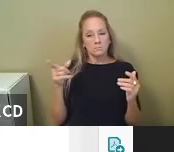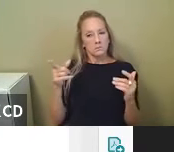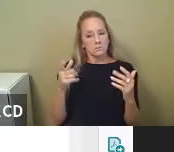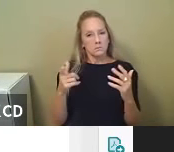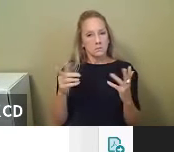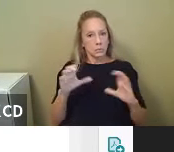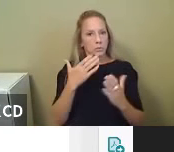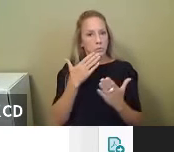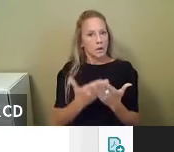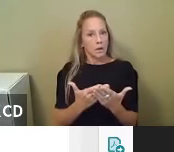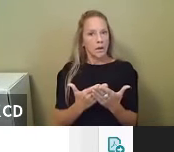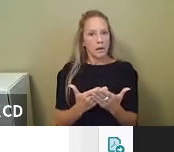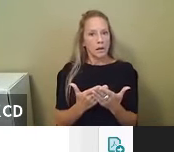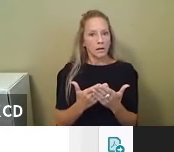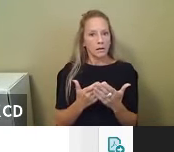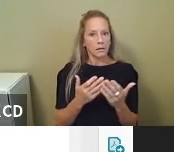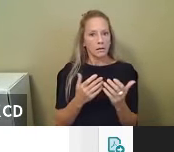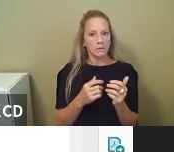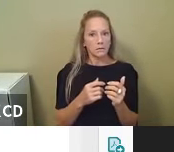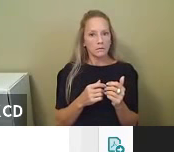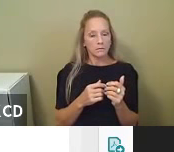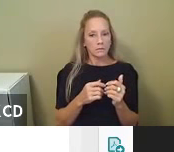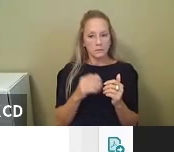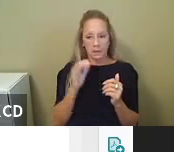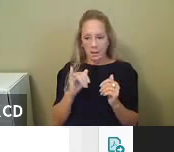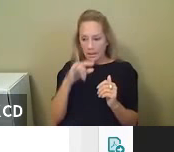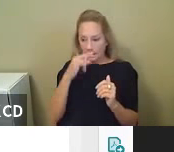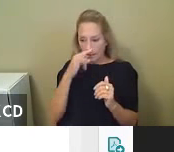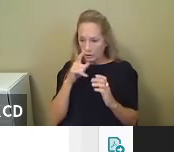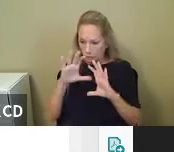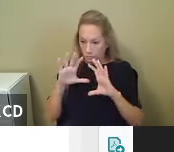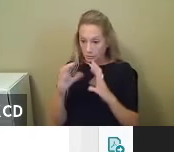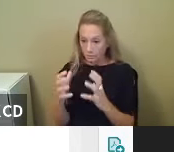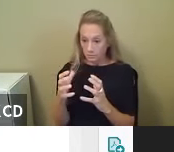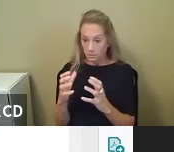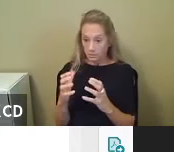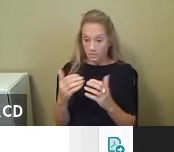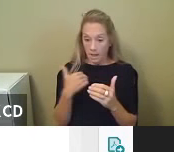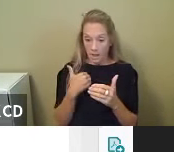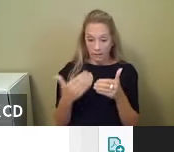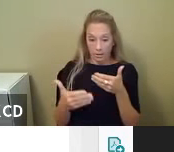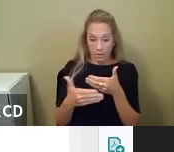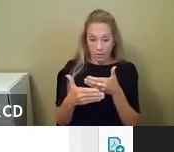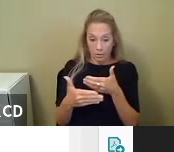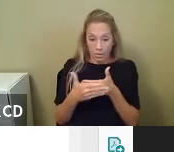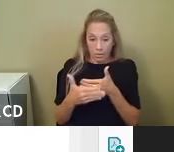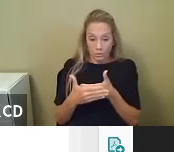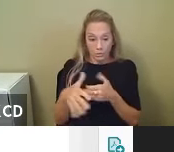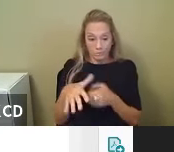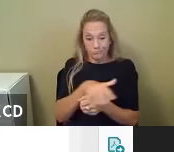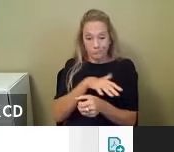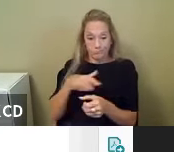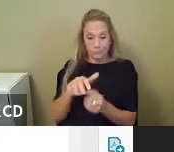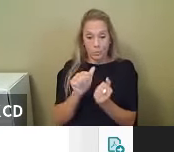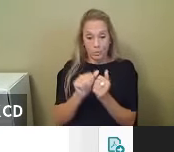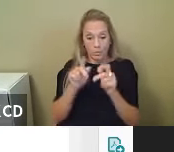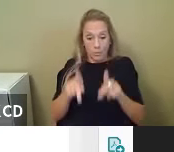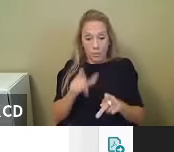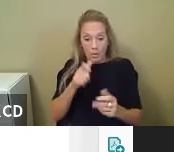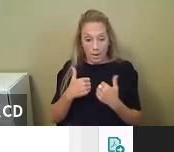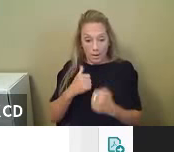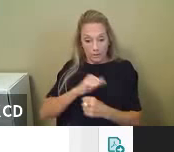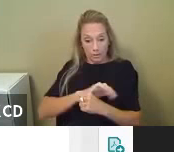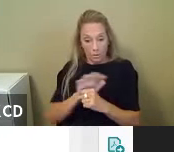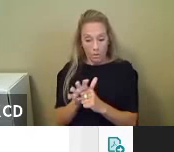job of getting truly the kids that fall into that close contact definition identified, and teachers and